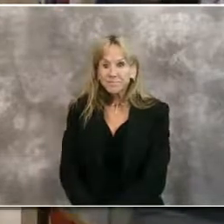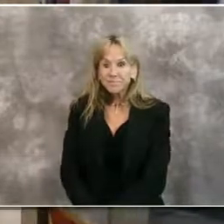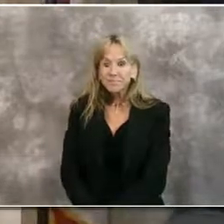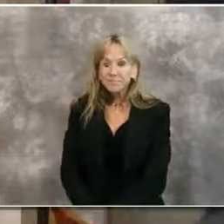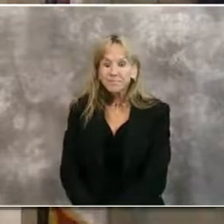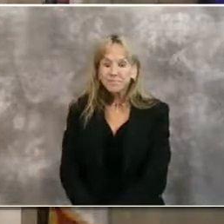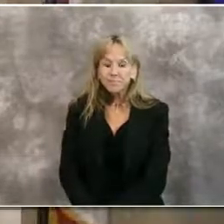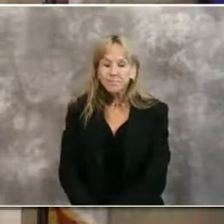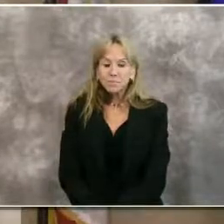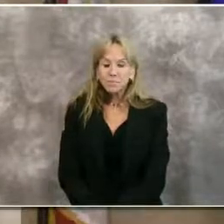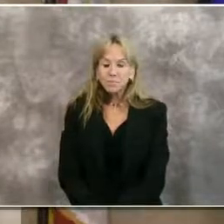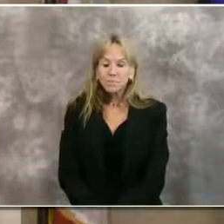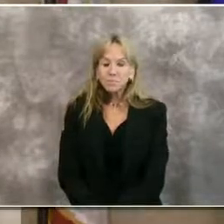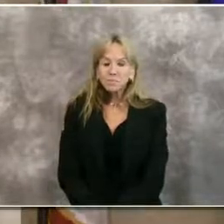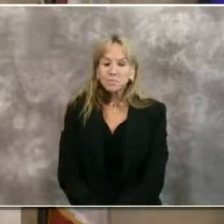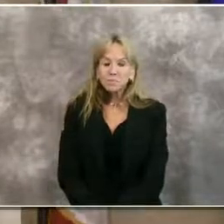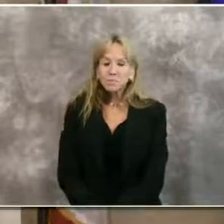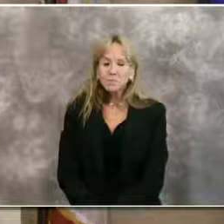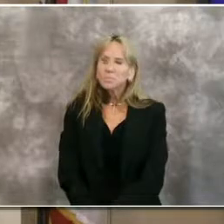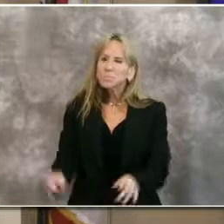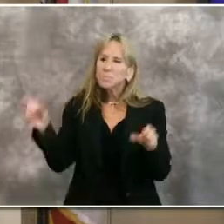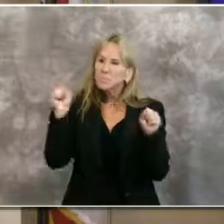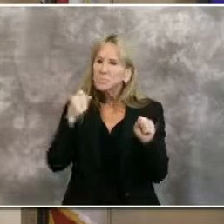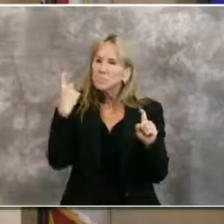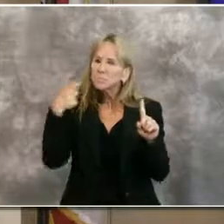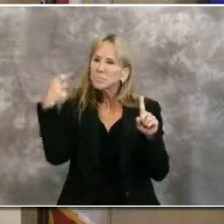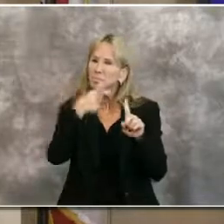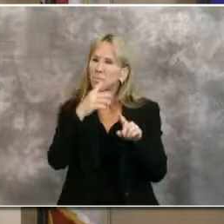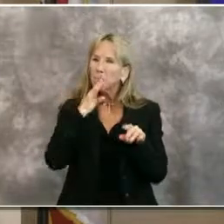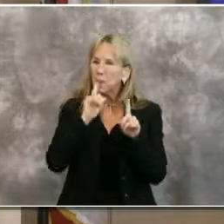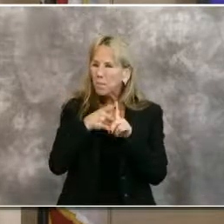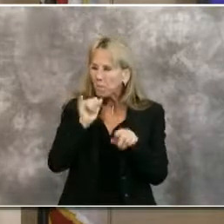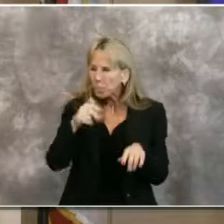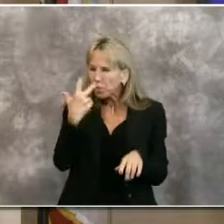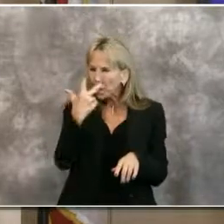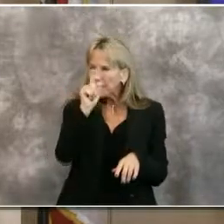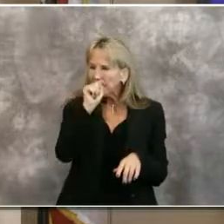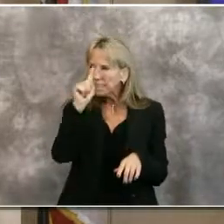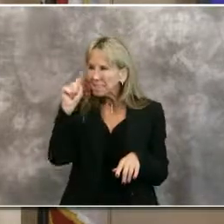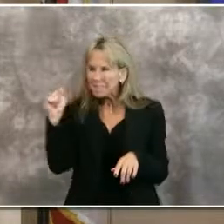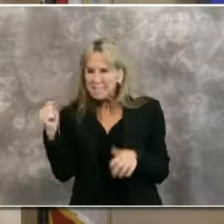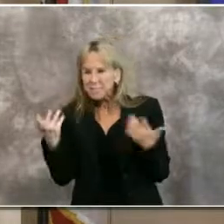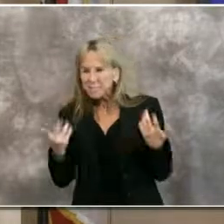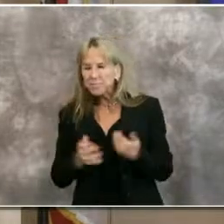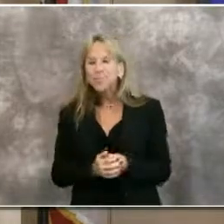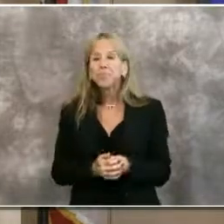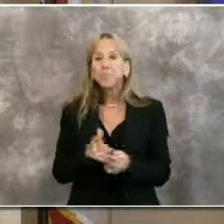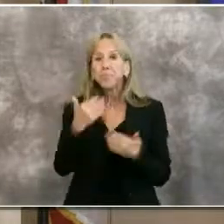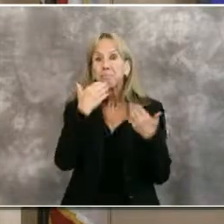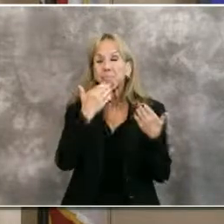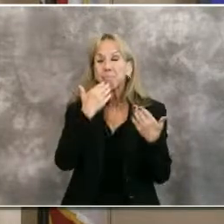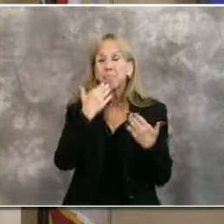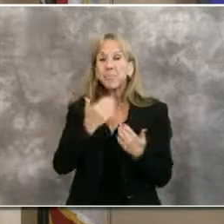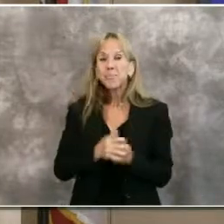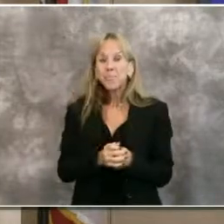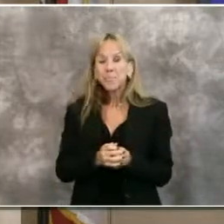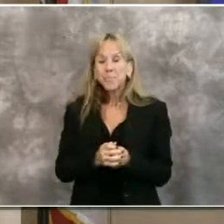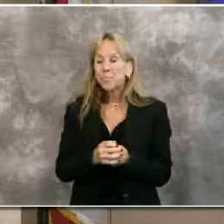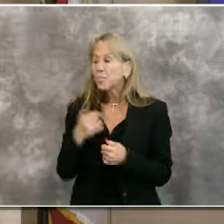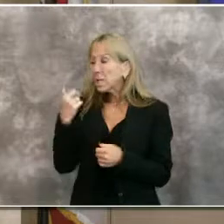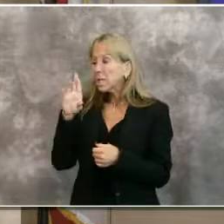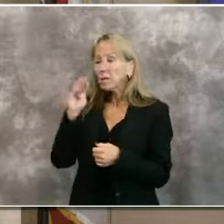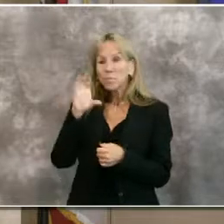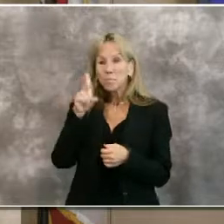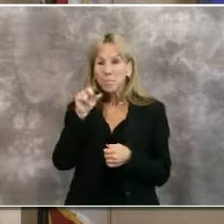And then if somebody could speak to the three T's. Yeah, I'm the three T. Thank you, Dr. McDonald. And you're